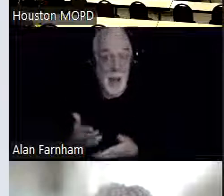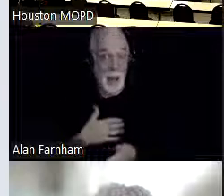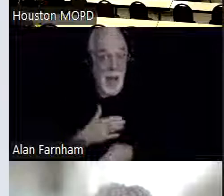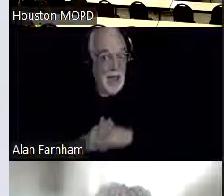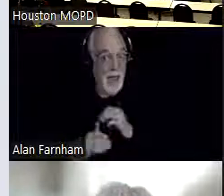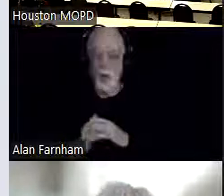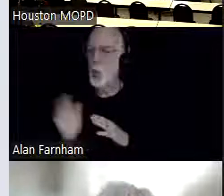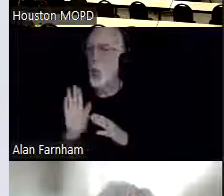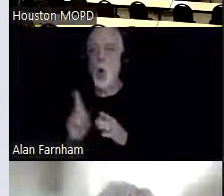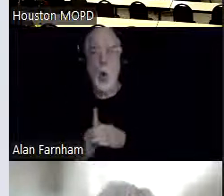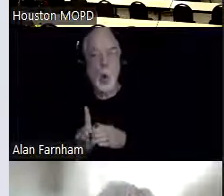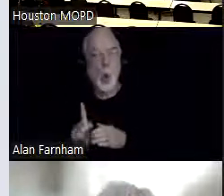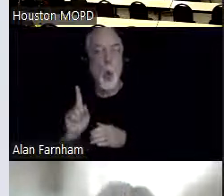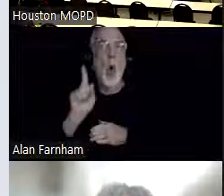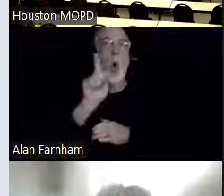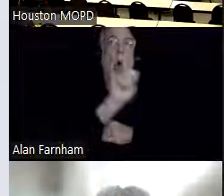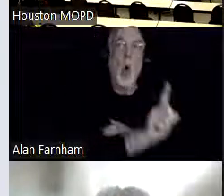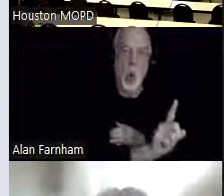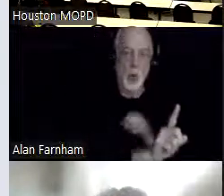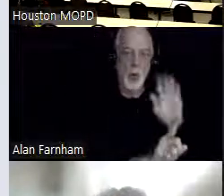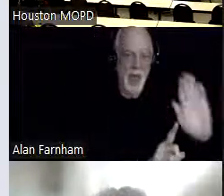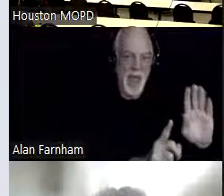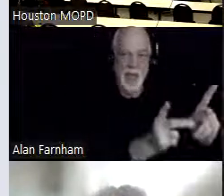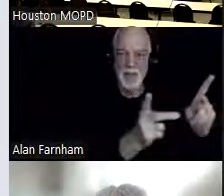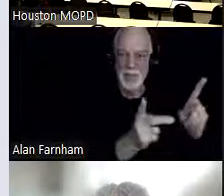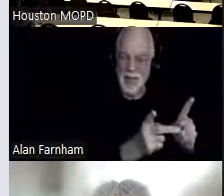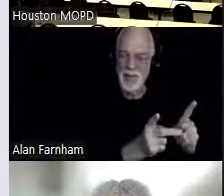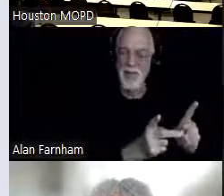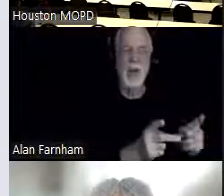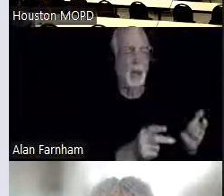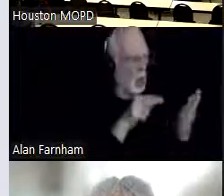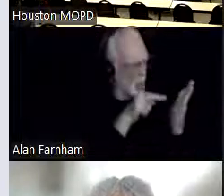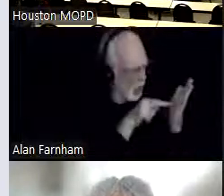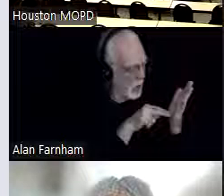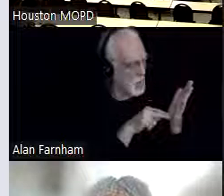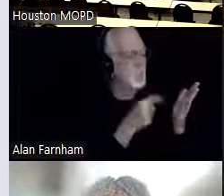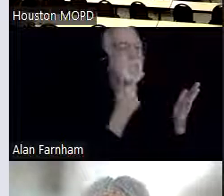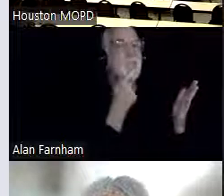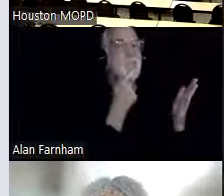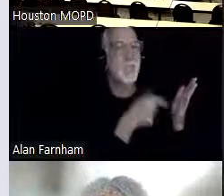Go to Eventbrite and look at the events that are coming and go.